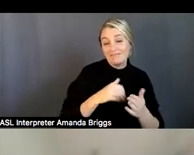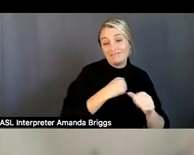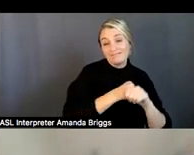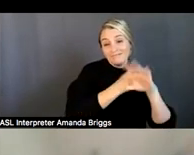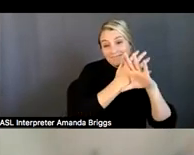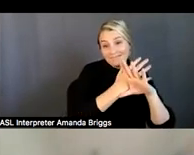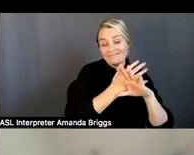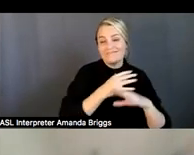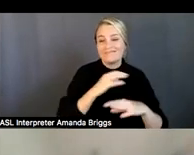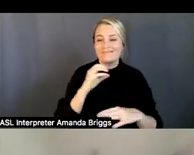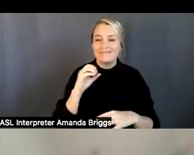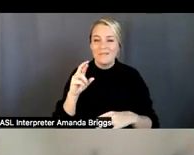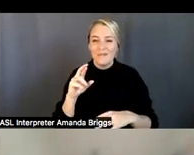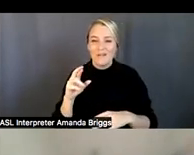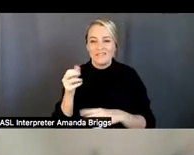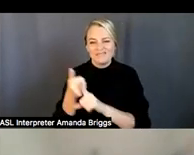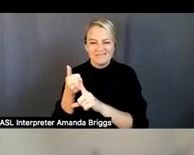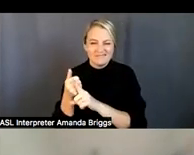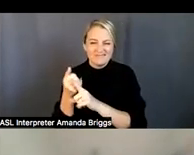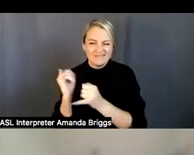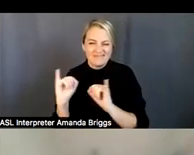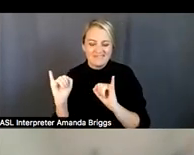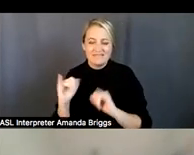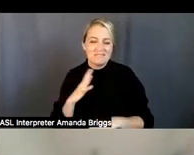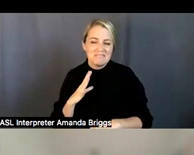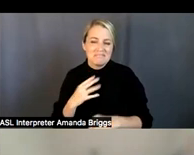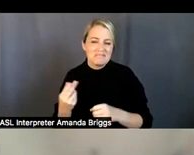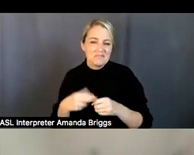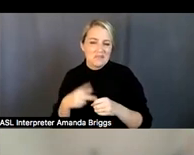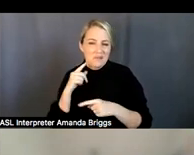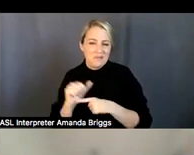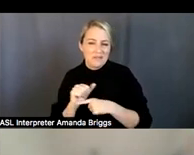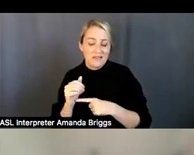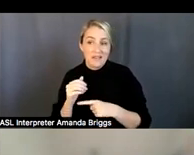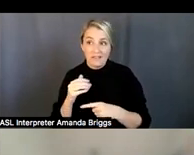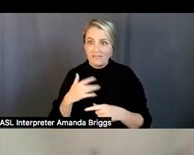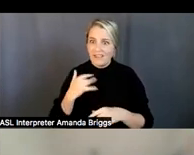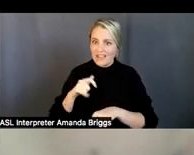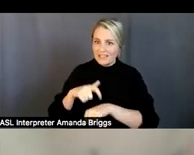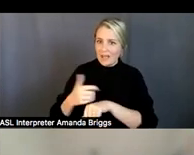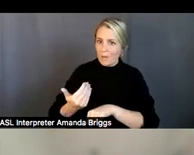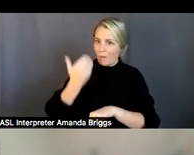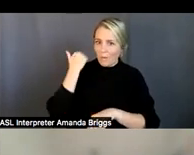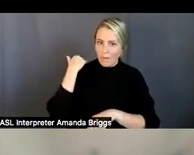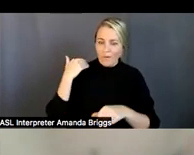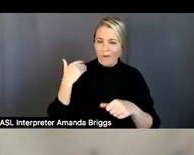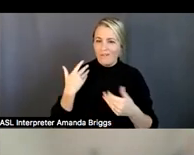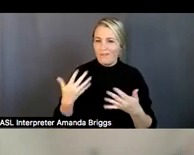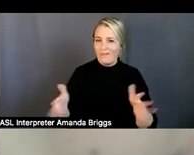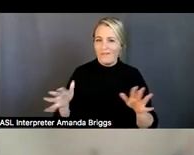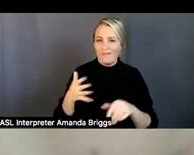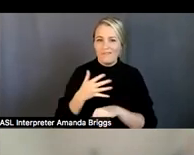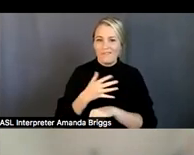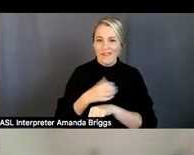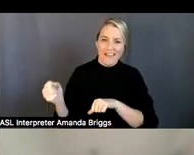who are joining for practice space. And yeah, to feeling like the time just flew by kind of in a curious and